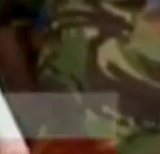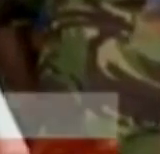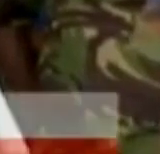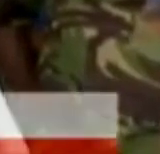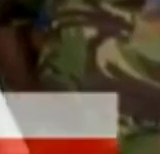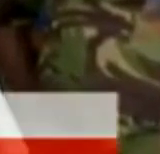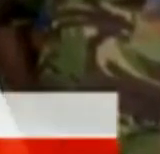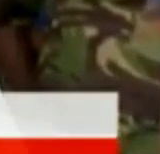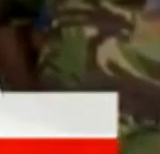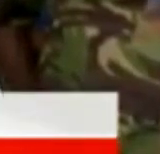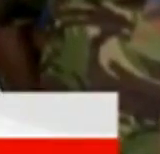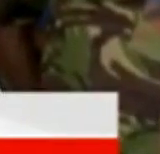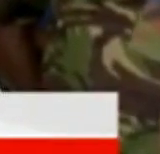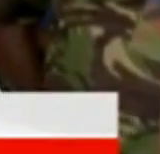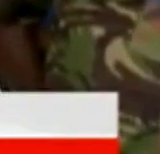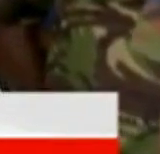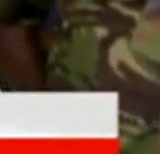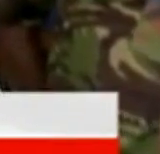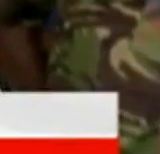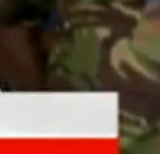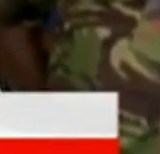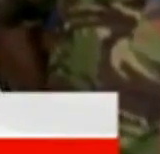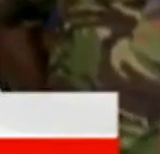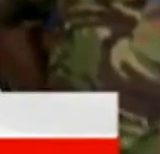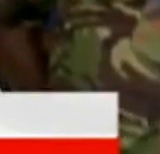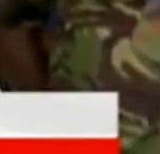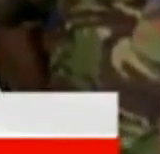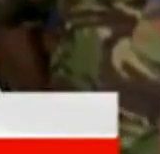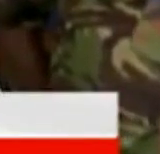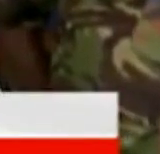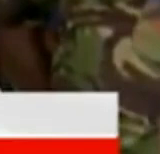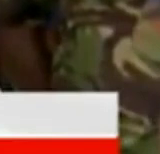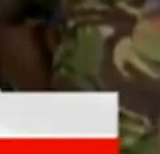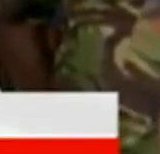Today, the children of Haiti are not going to school.